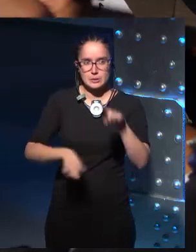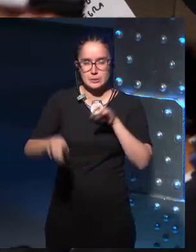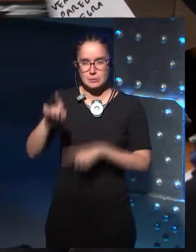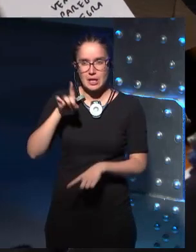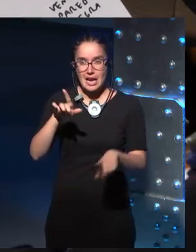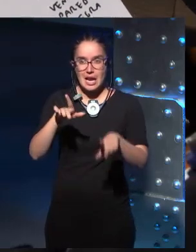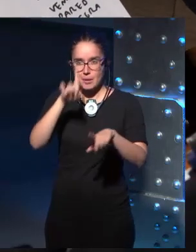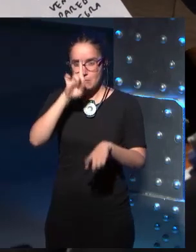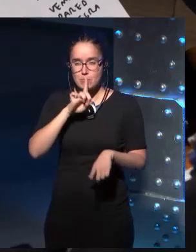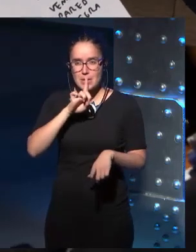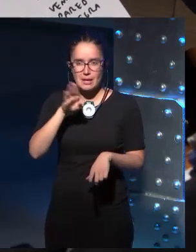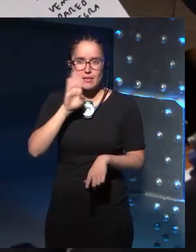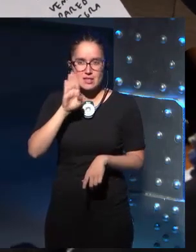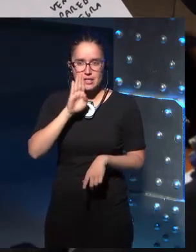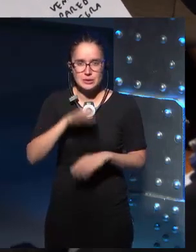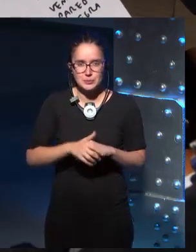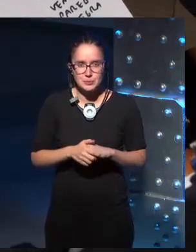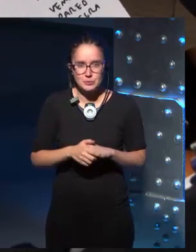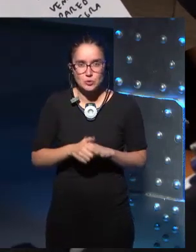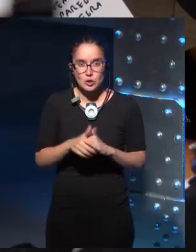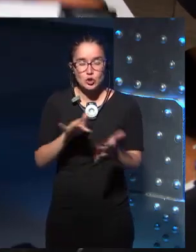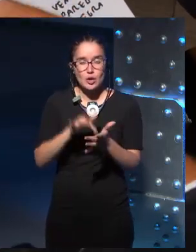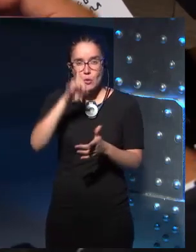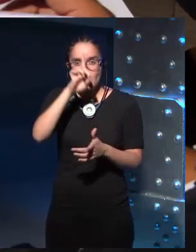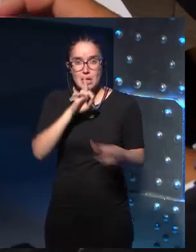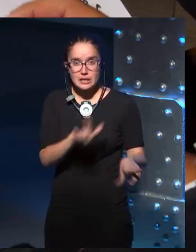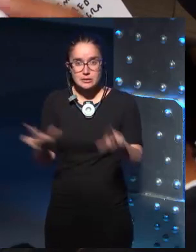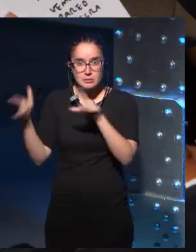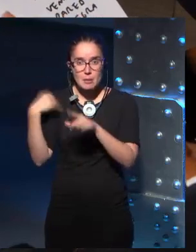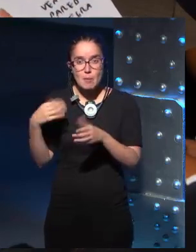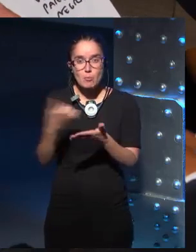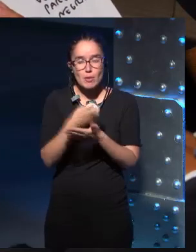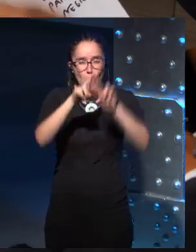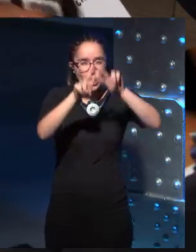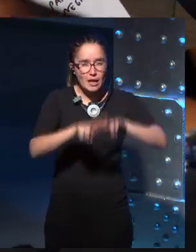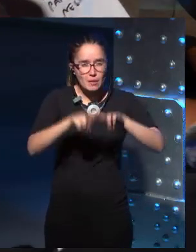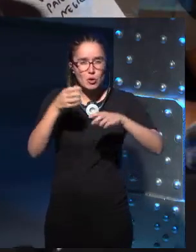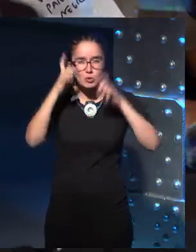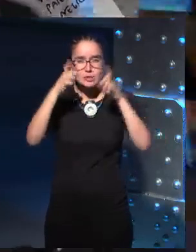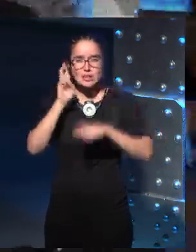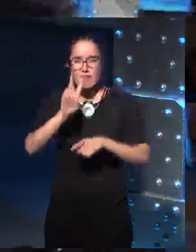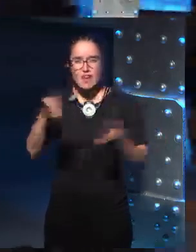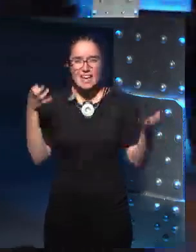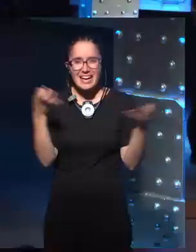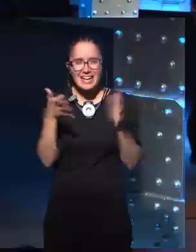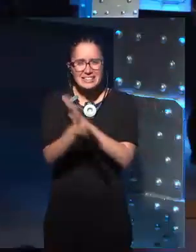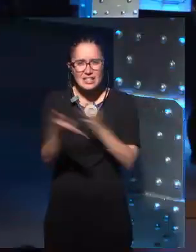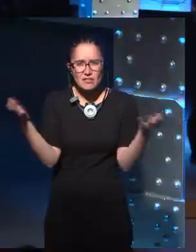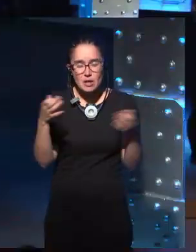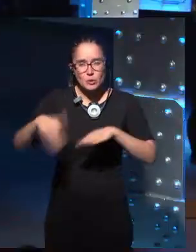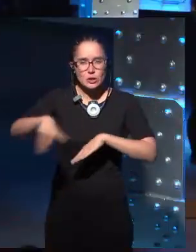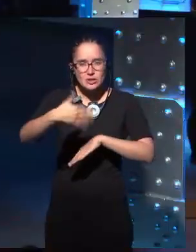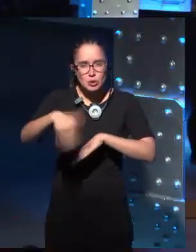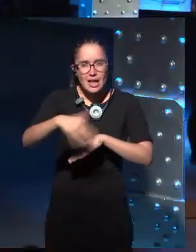picture. When we look at a picture like that, we can analyze it. We can try and see what it means. When you're in the street and there's a